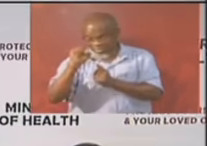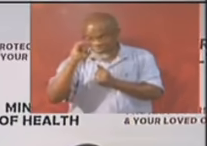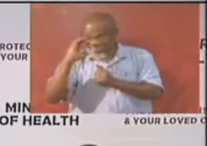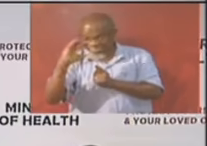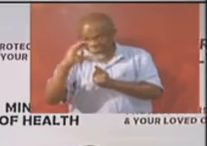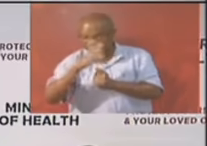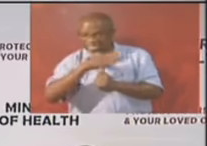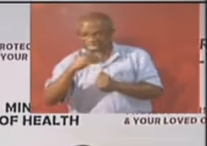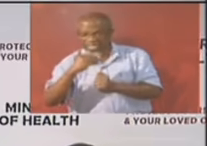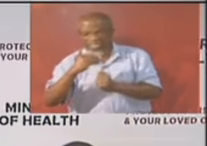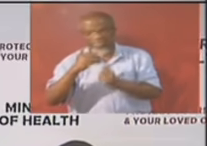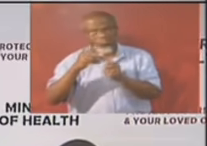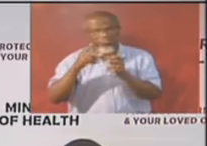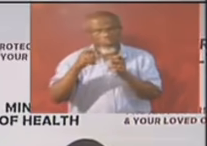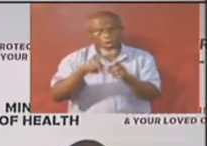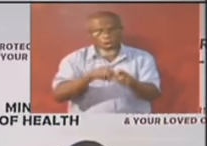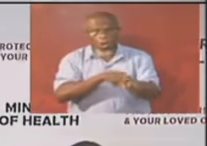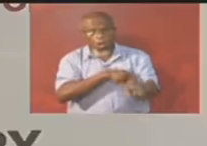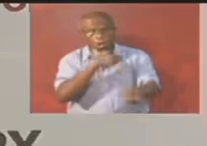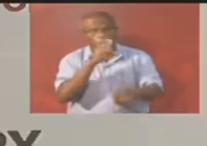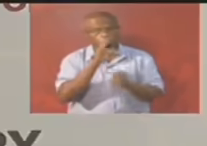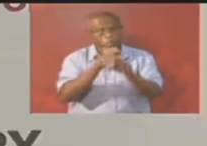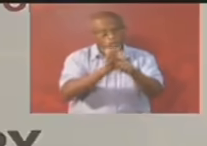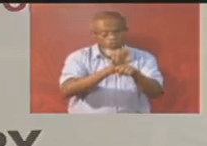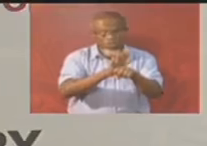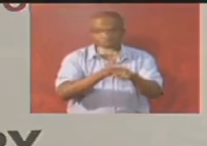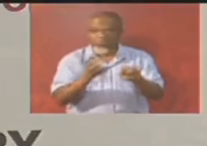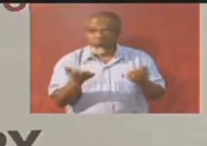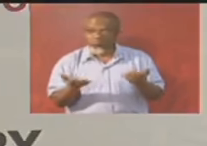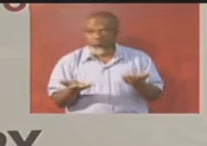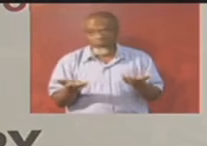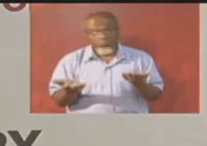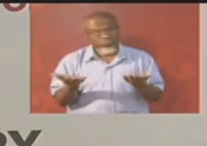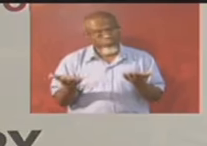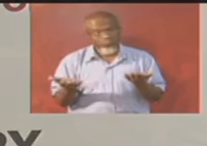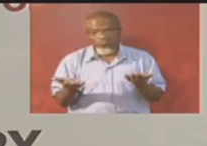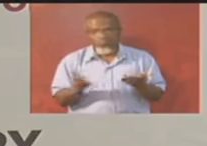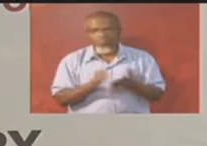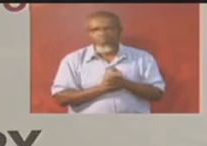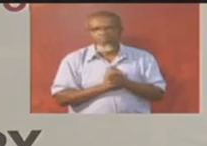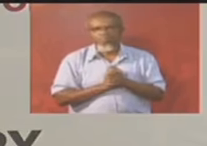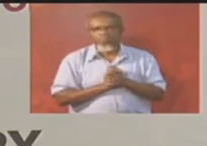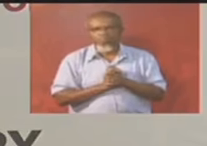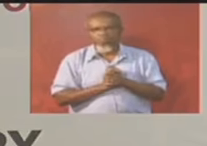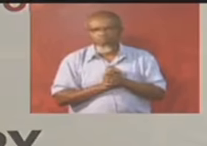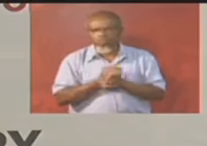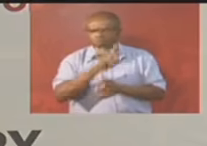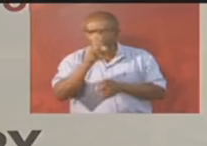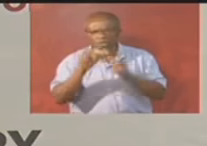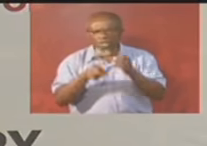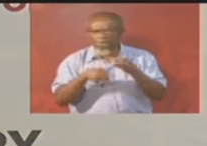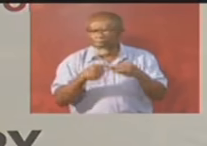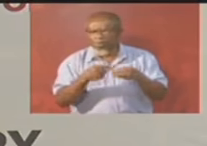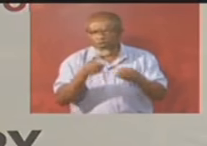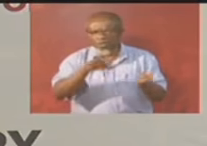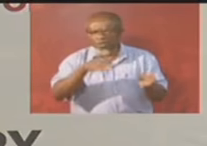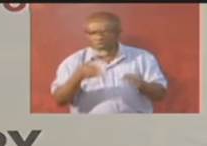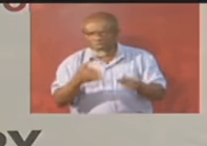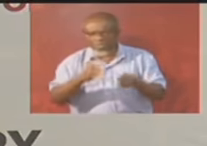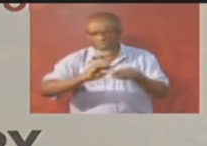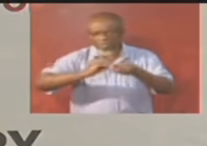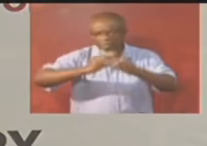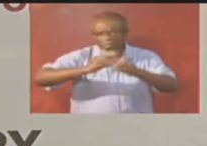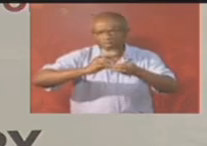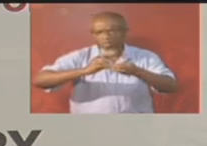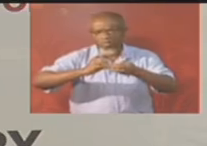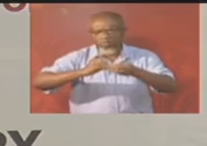Thank you. Okay, thank you. The question you raised with regard to the death toll is something that has been